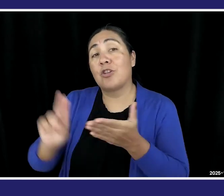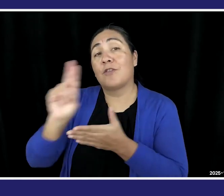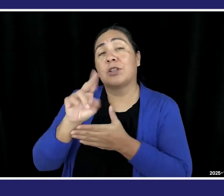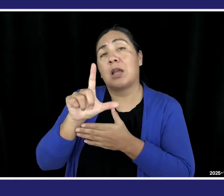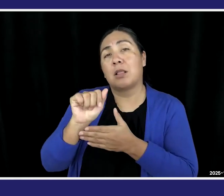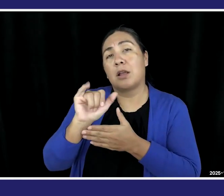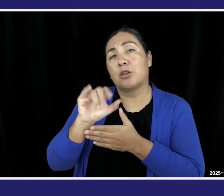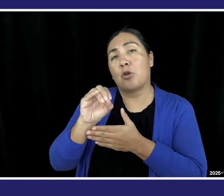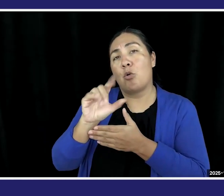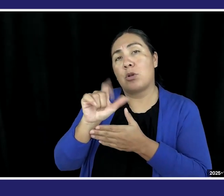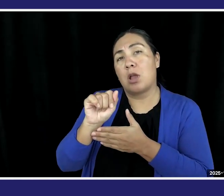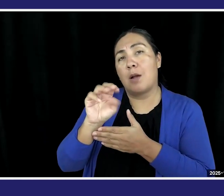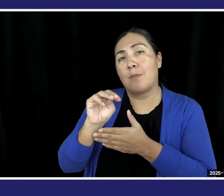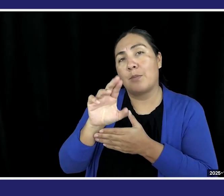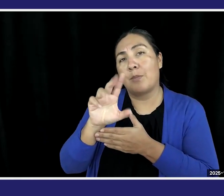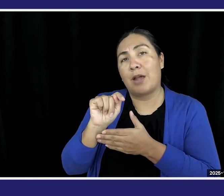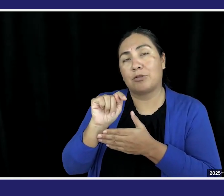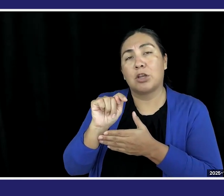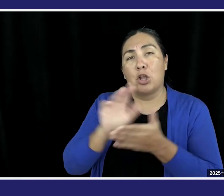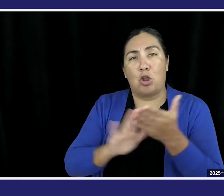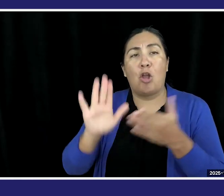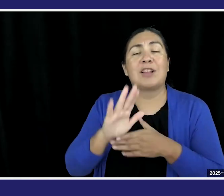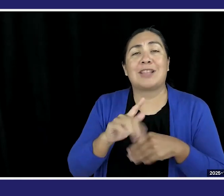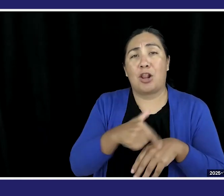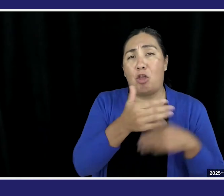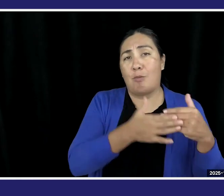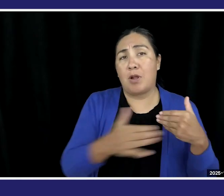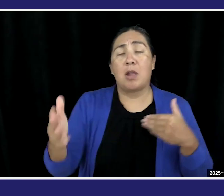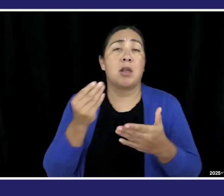en programas que sí sirven. Muchas gracias.